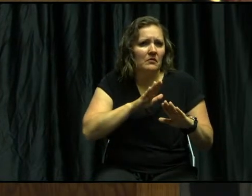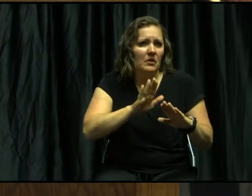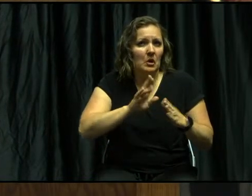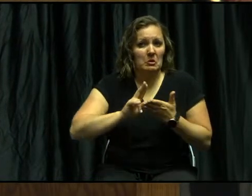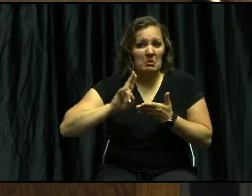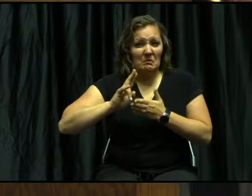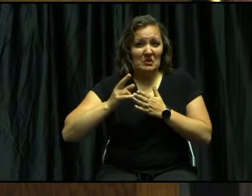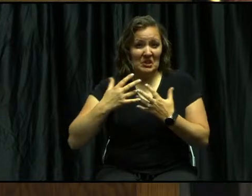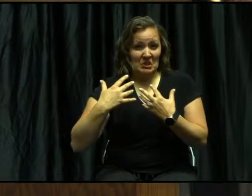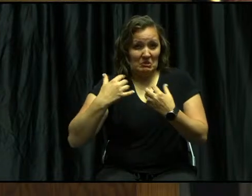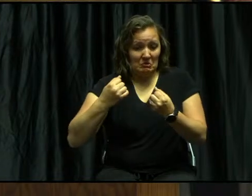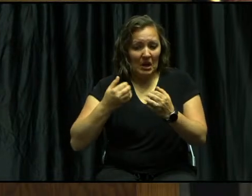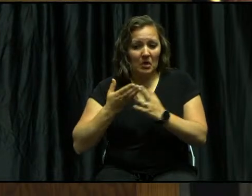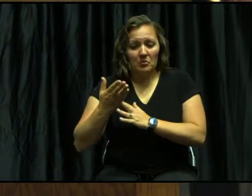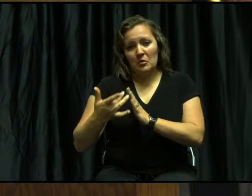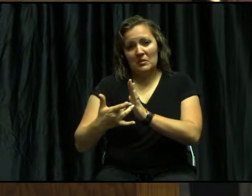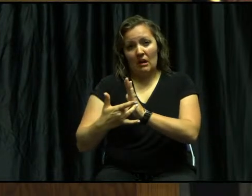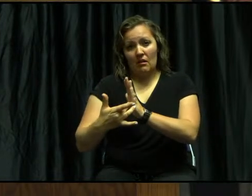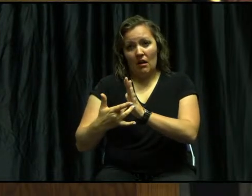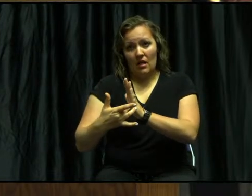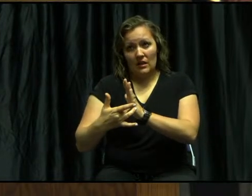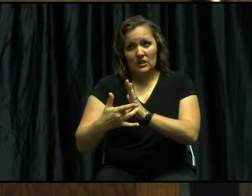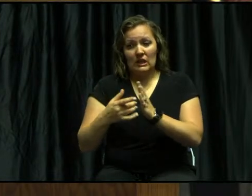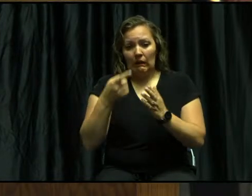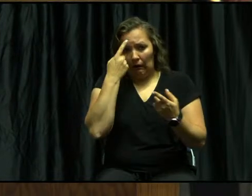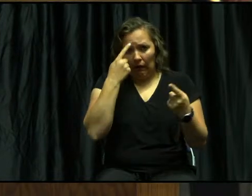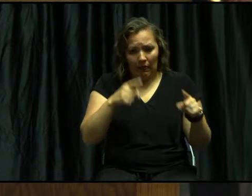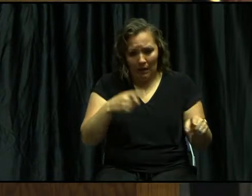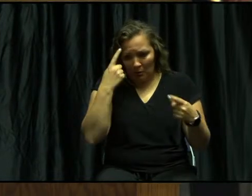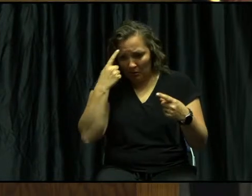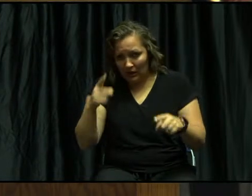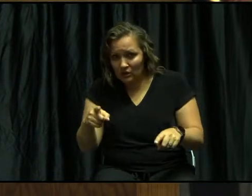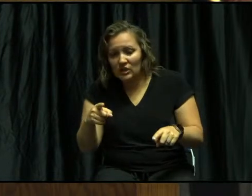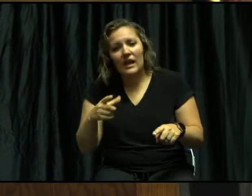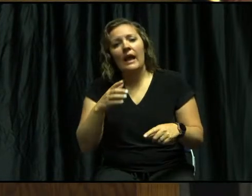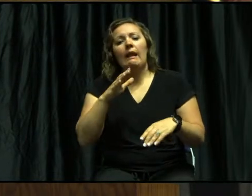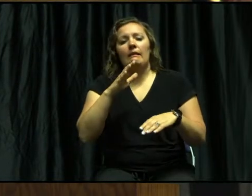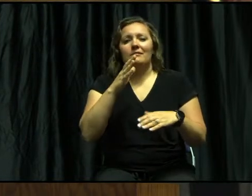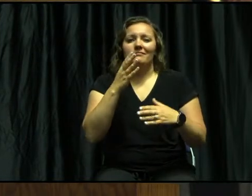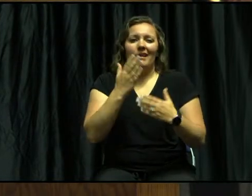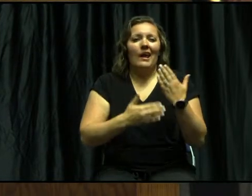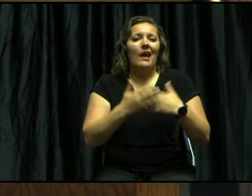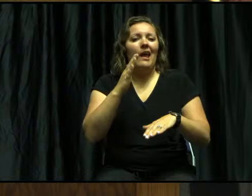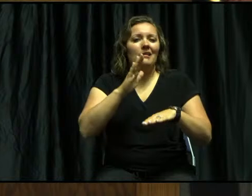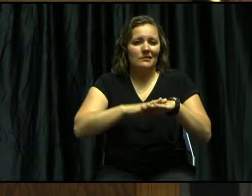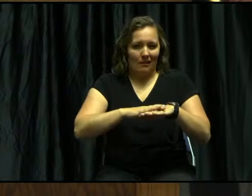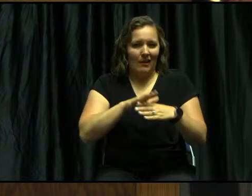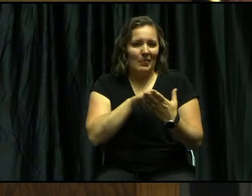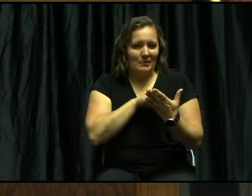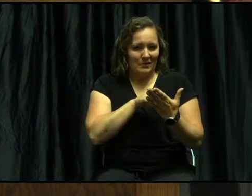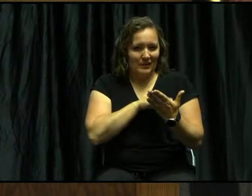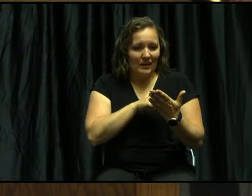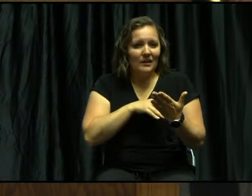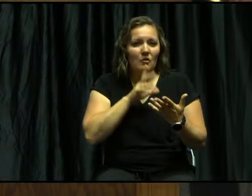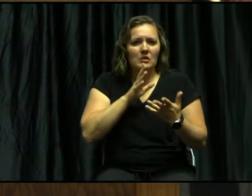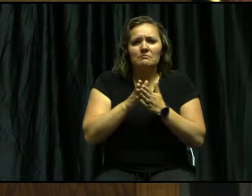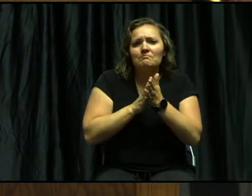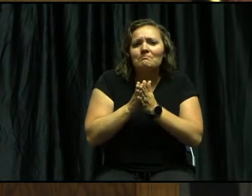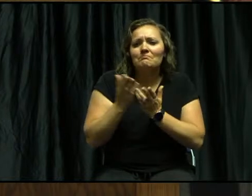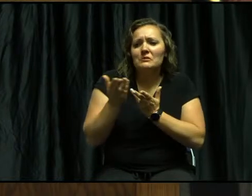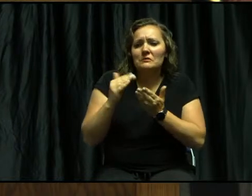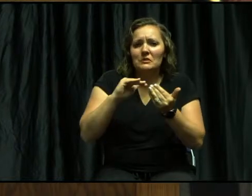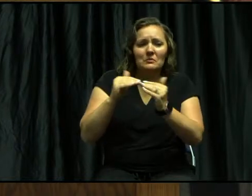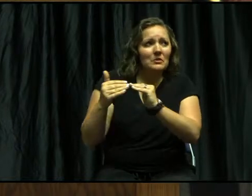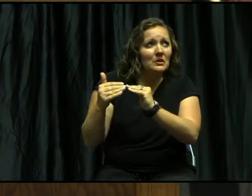experience through technology, collaboration, and hands-on learning, for his vital service to the community